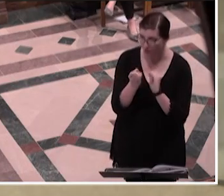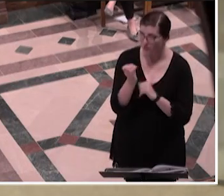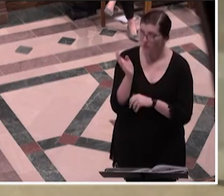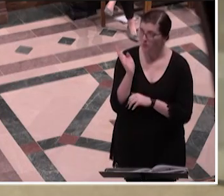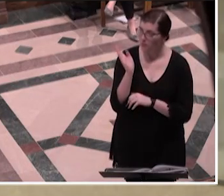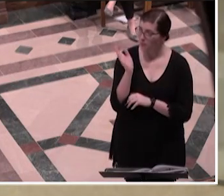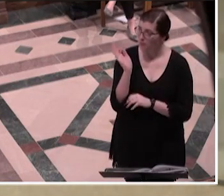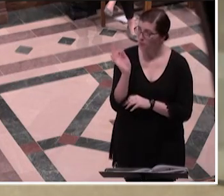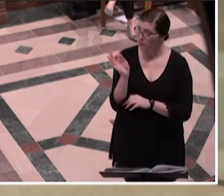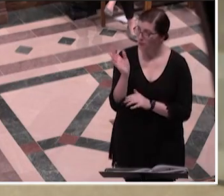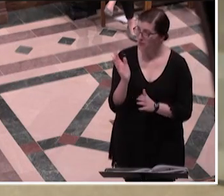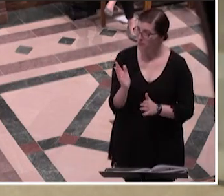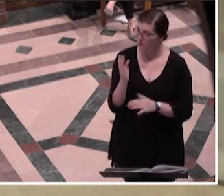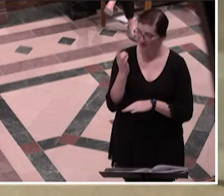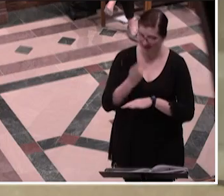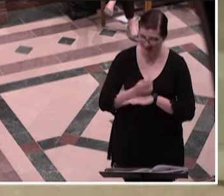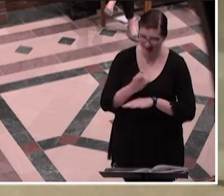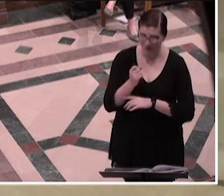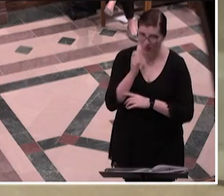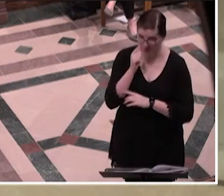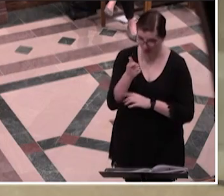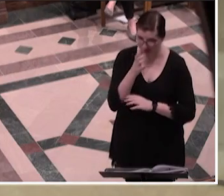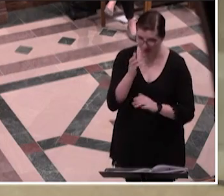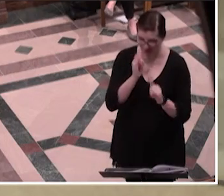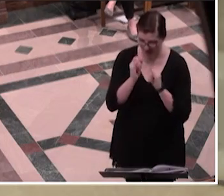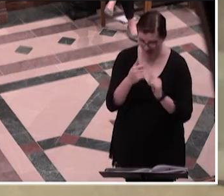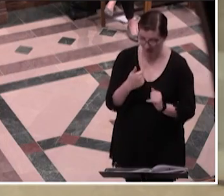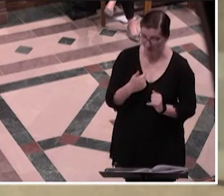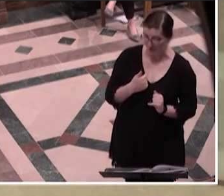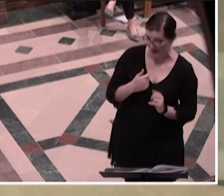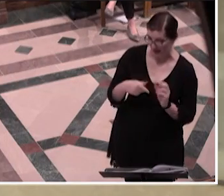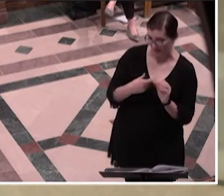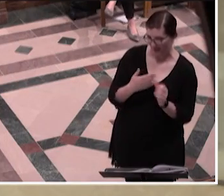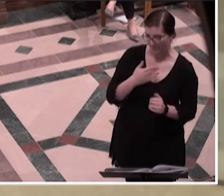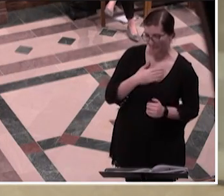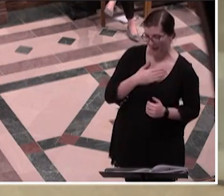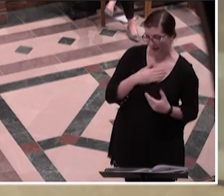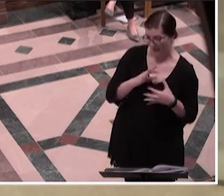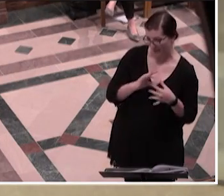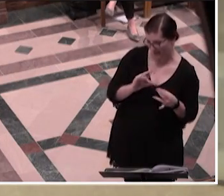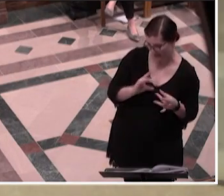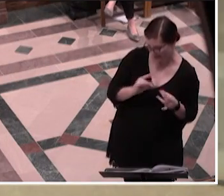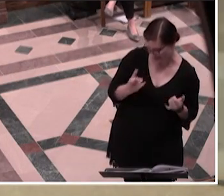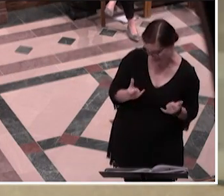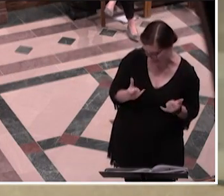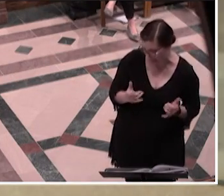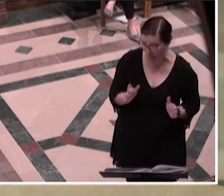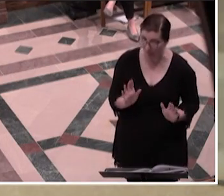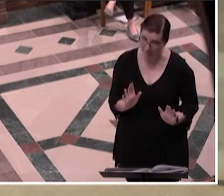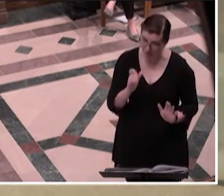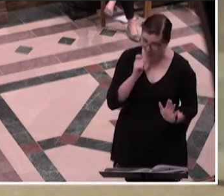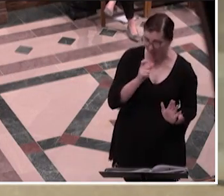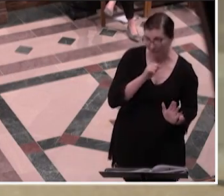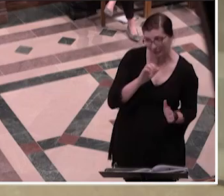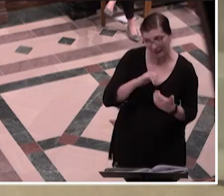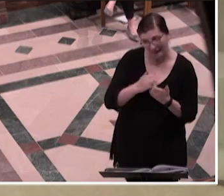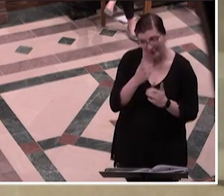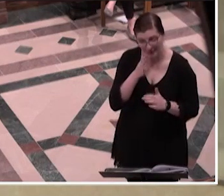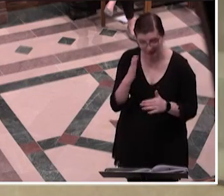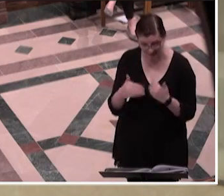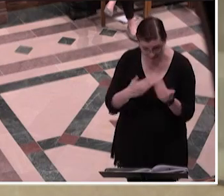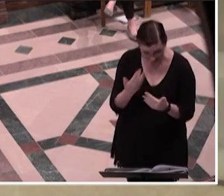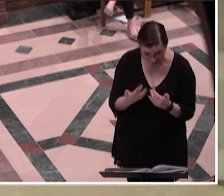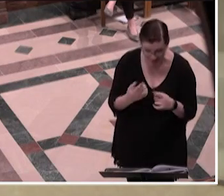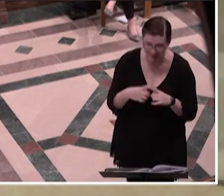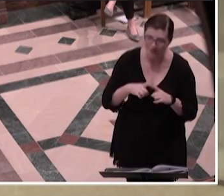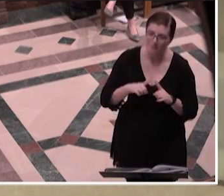my sermon today. So we'll see how that goes. I'm not quite certain how that's going to go, but we're doing that as